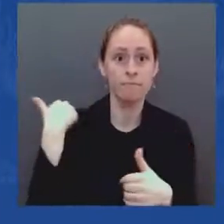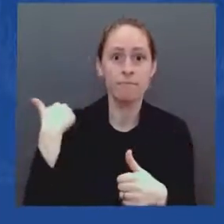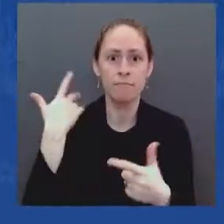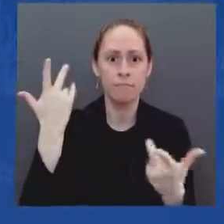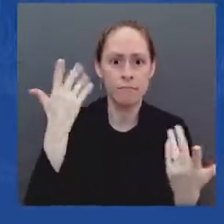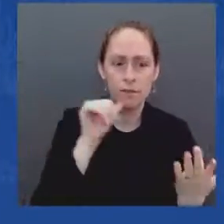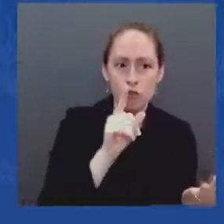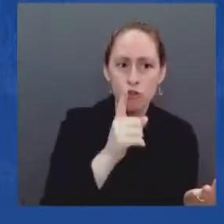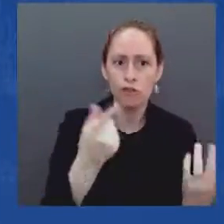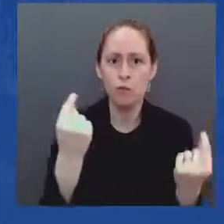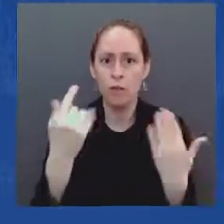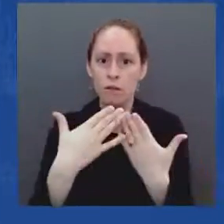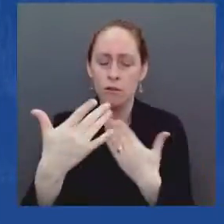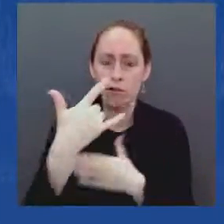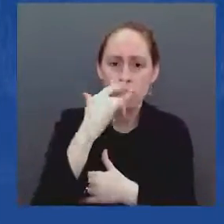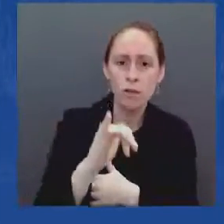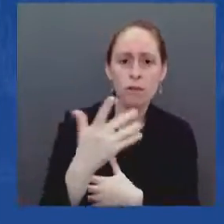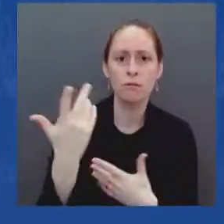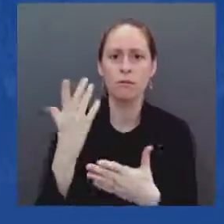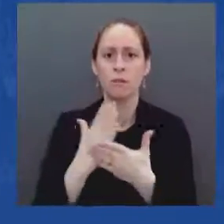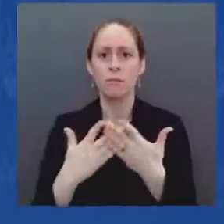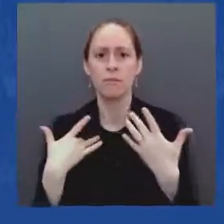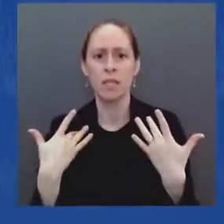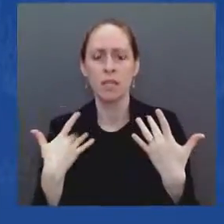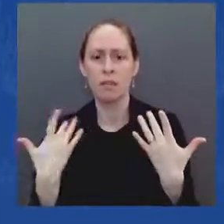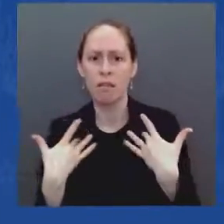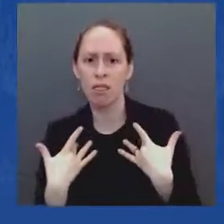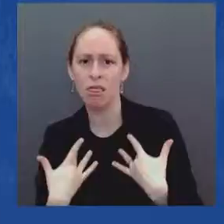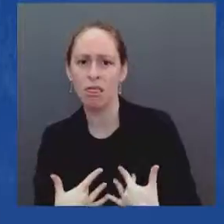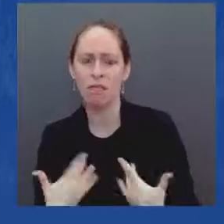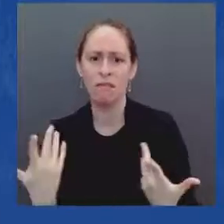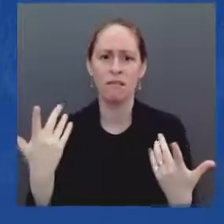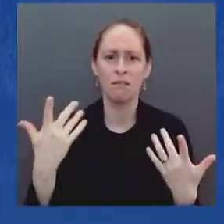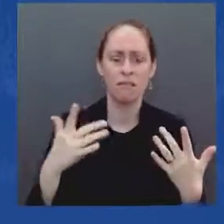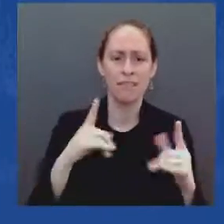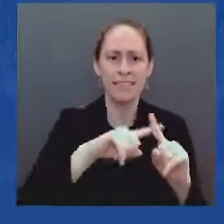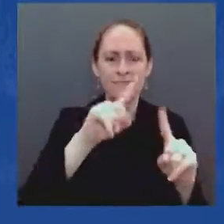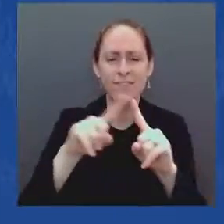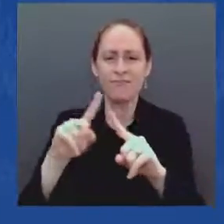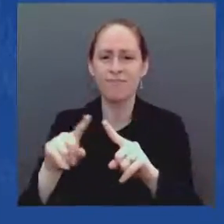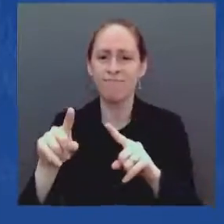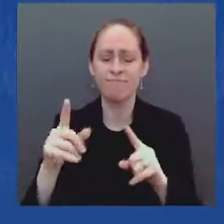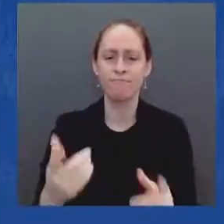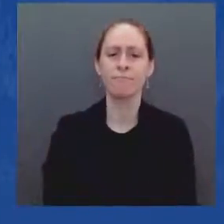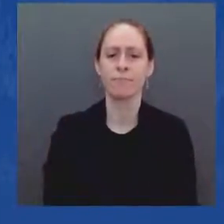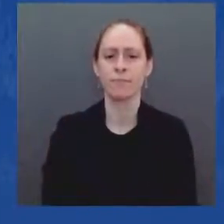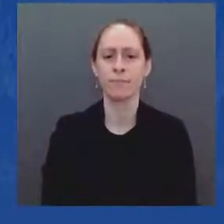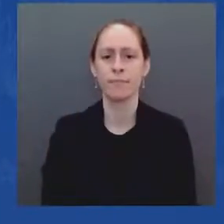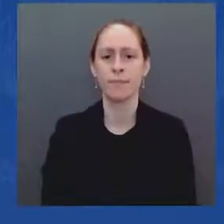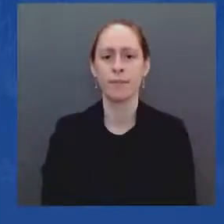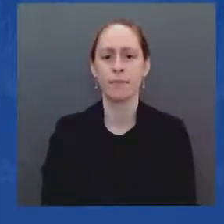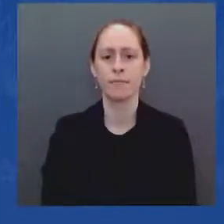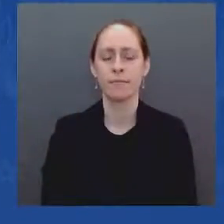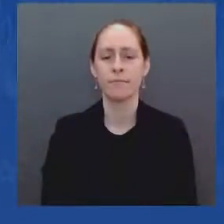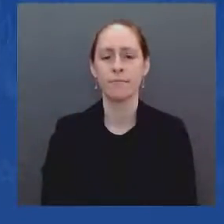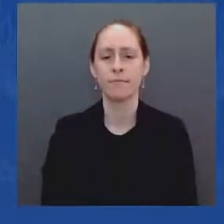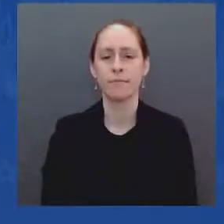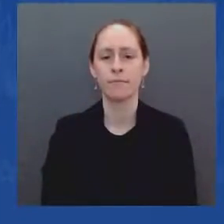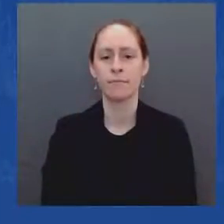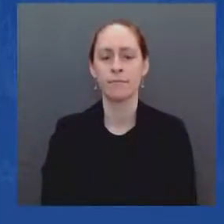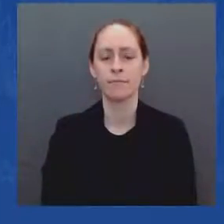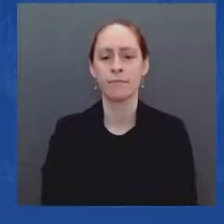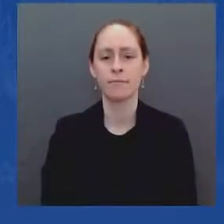these days, you have held the trust of the people you represent. You have worked in creative ways even